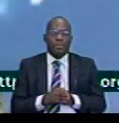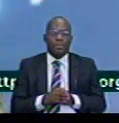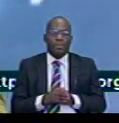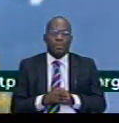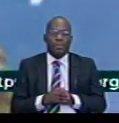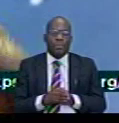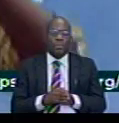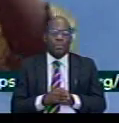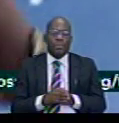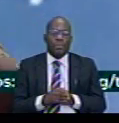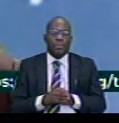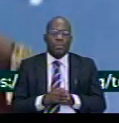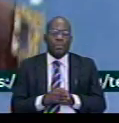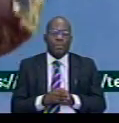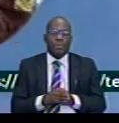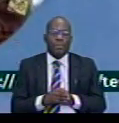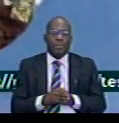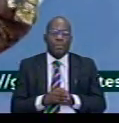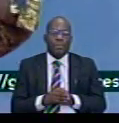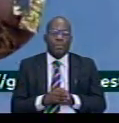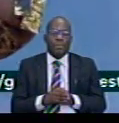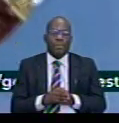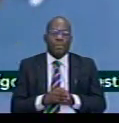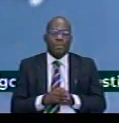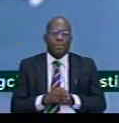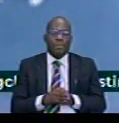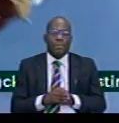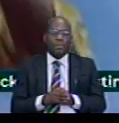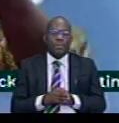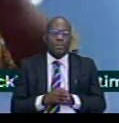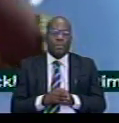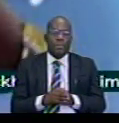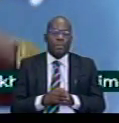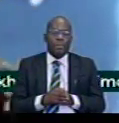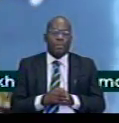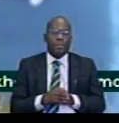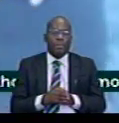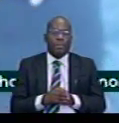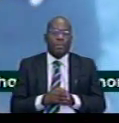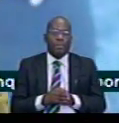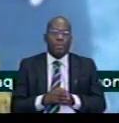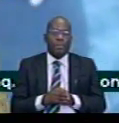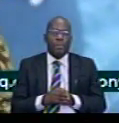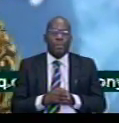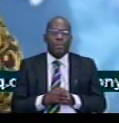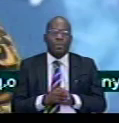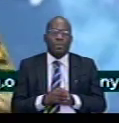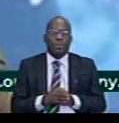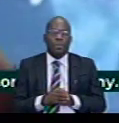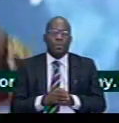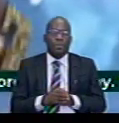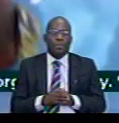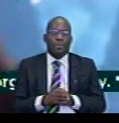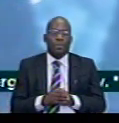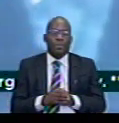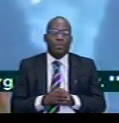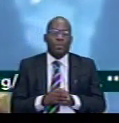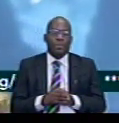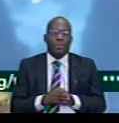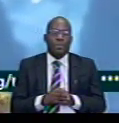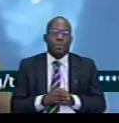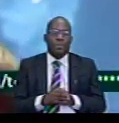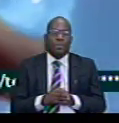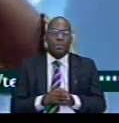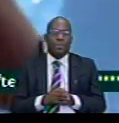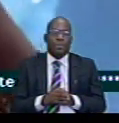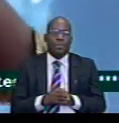nyi chua nuka e jo e mi gbo to caravan le considera gbe me a ma bobo tapo a e sire pe do lo ngoti me